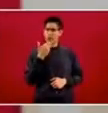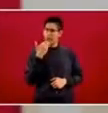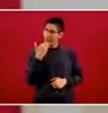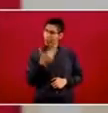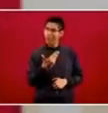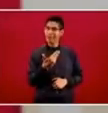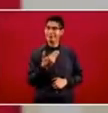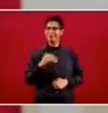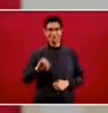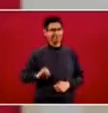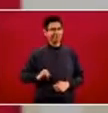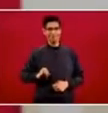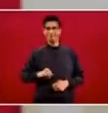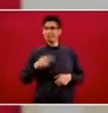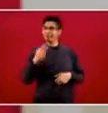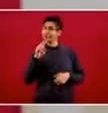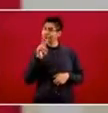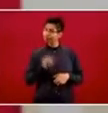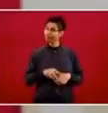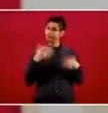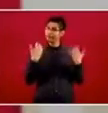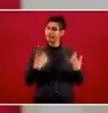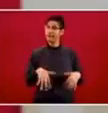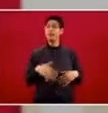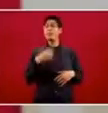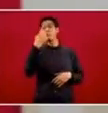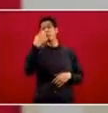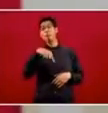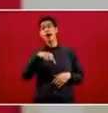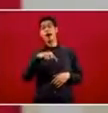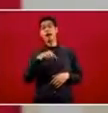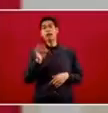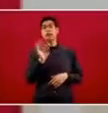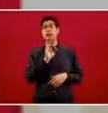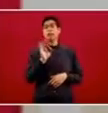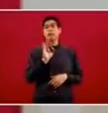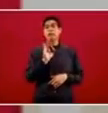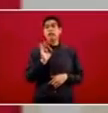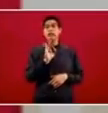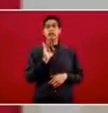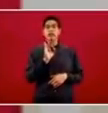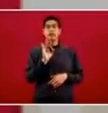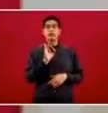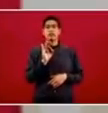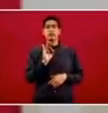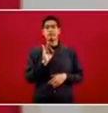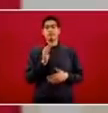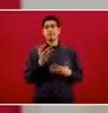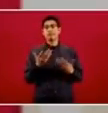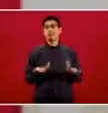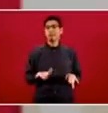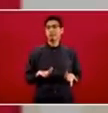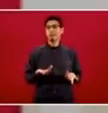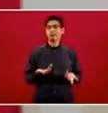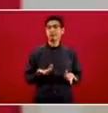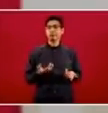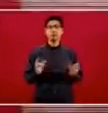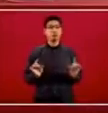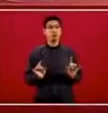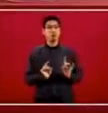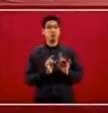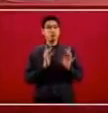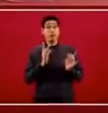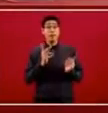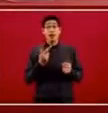And yes, of course, it is a great way to have a centralized database, and it is working, and it works